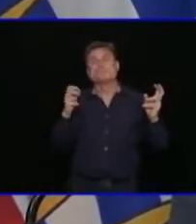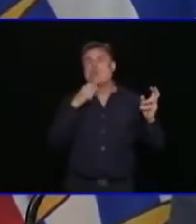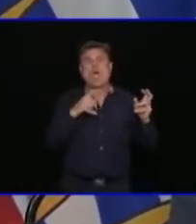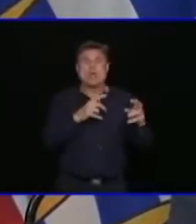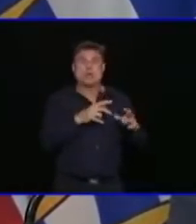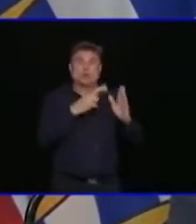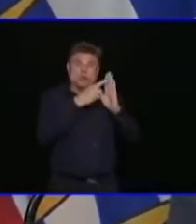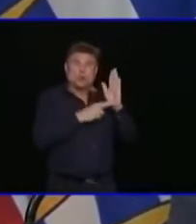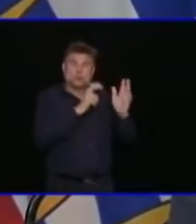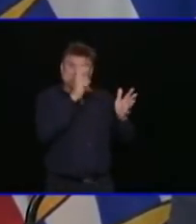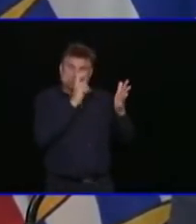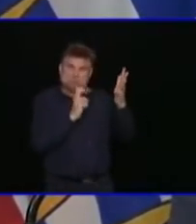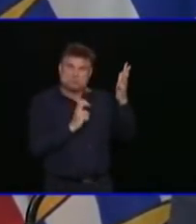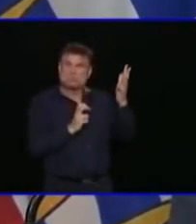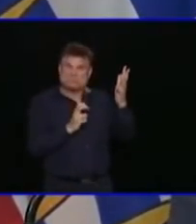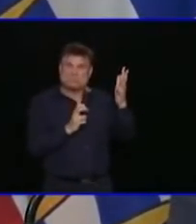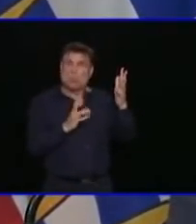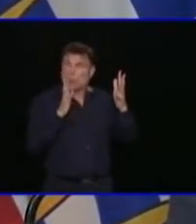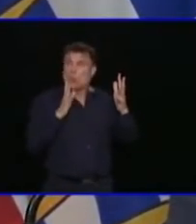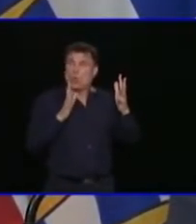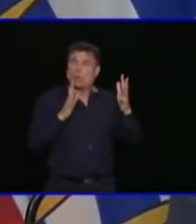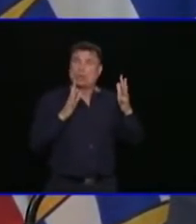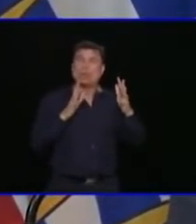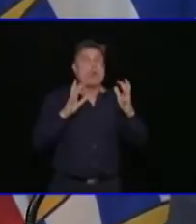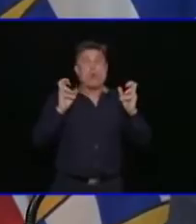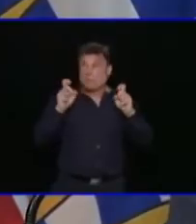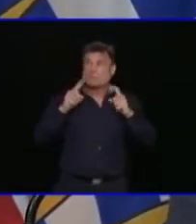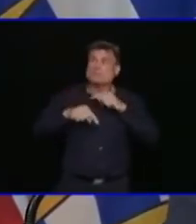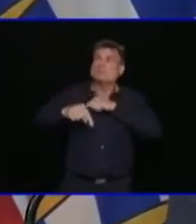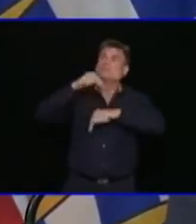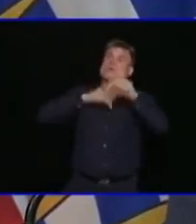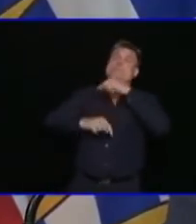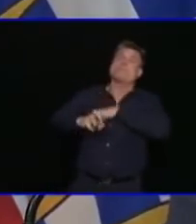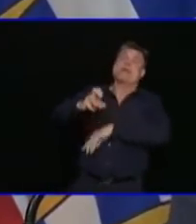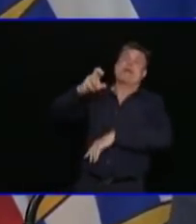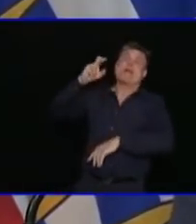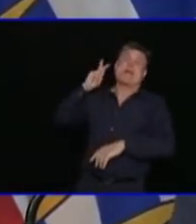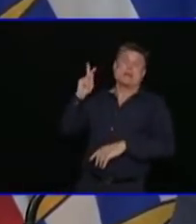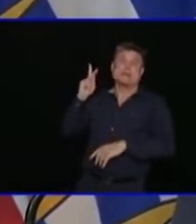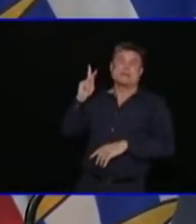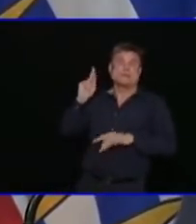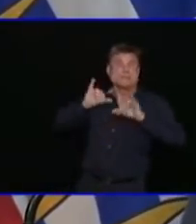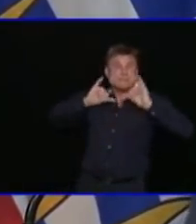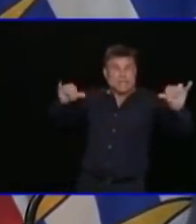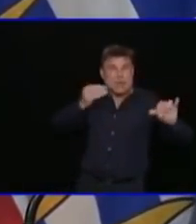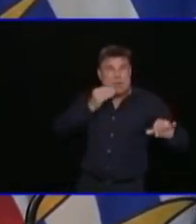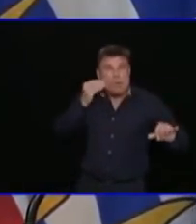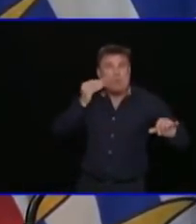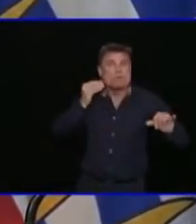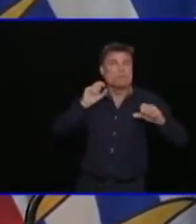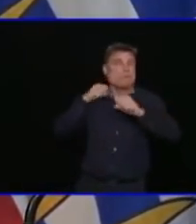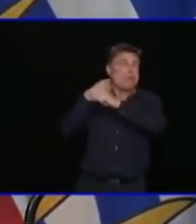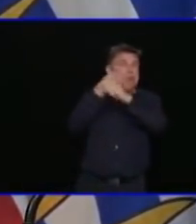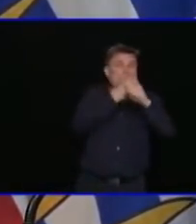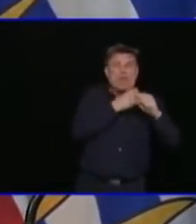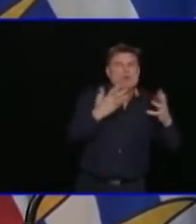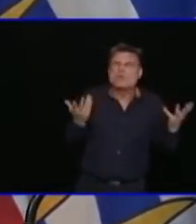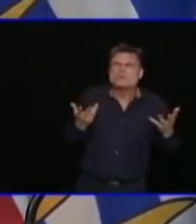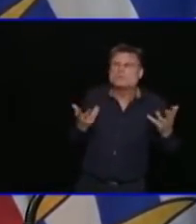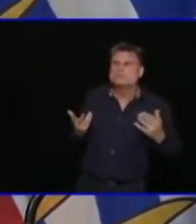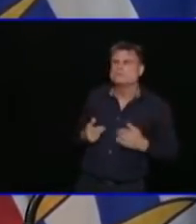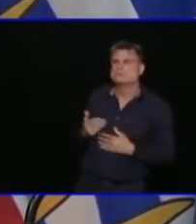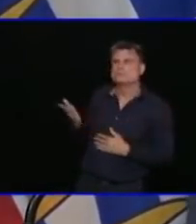go back, head backwards for a while? Yeah, that is my constant worry. It